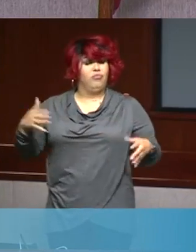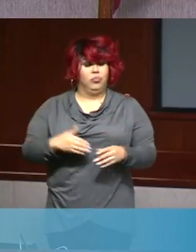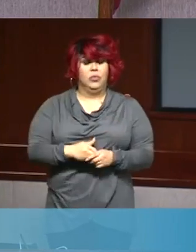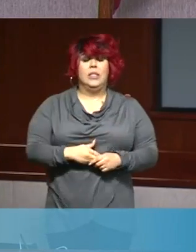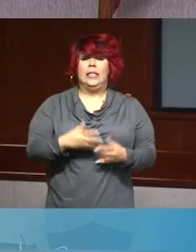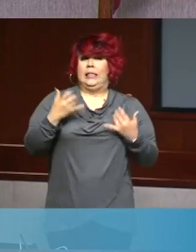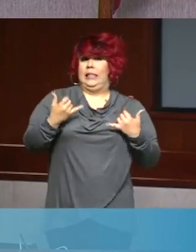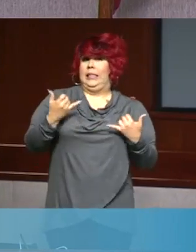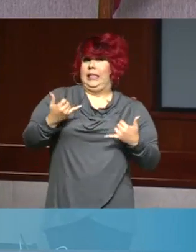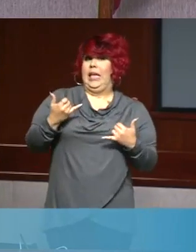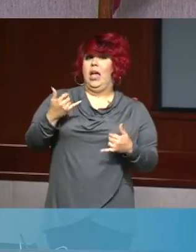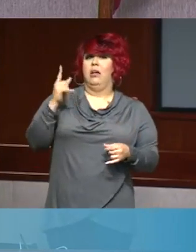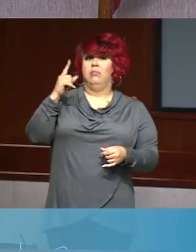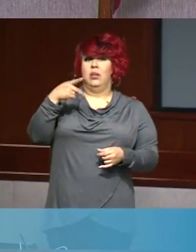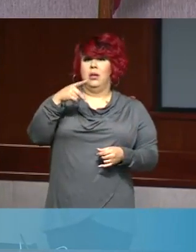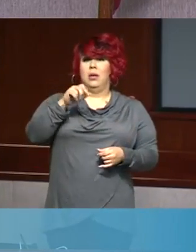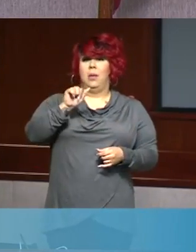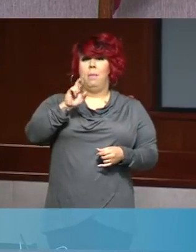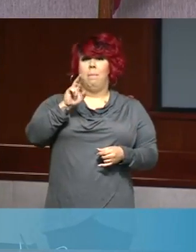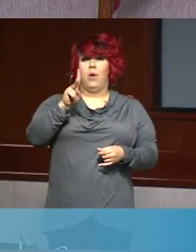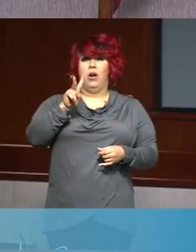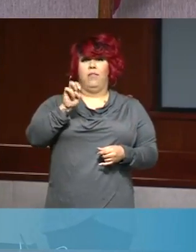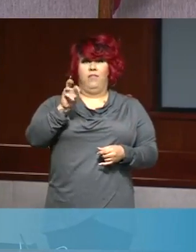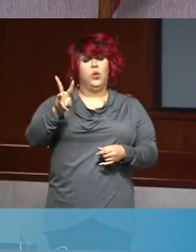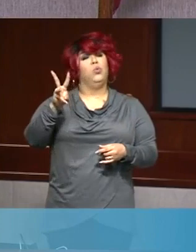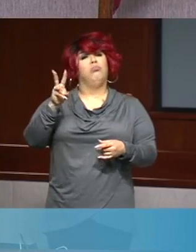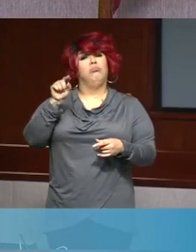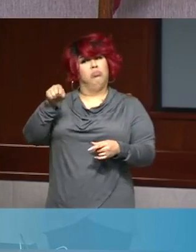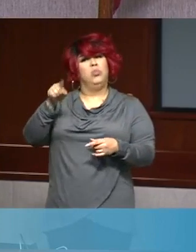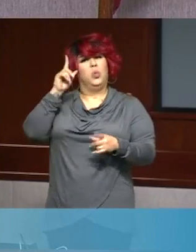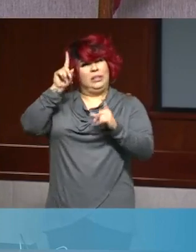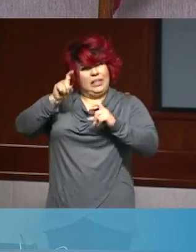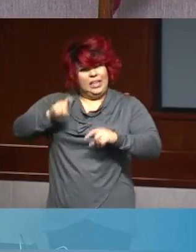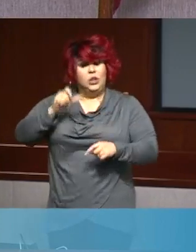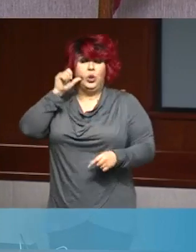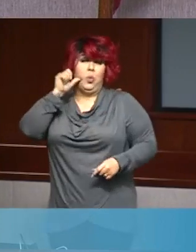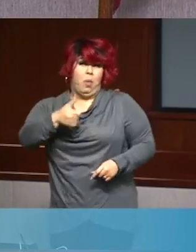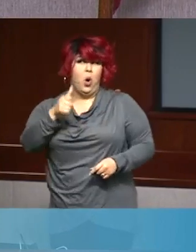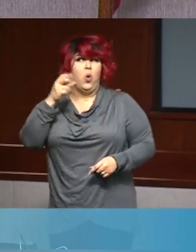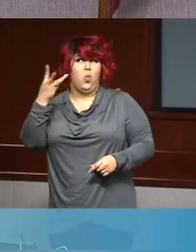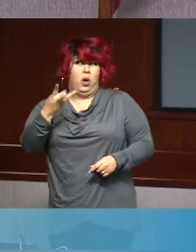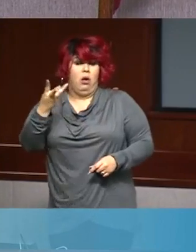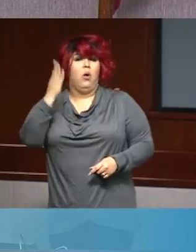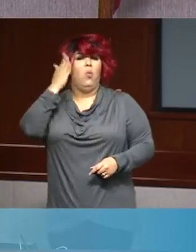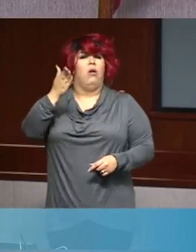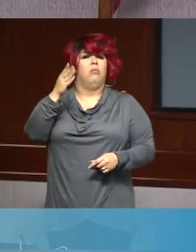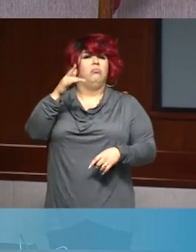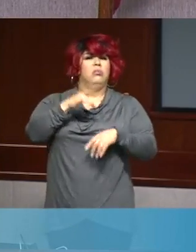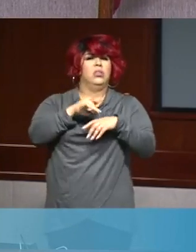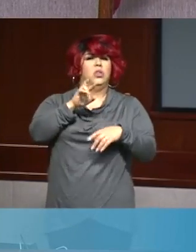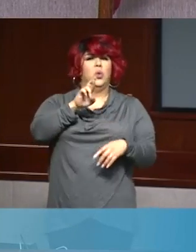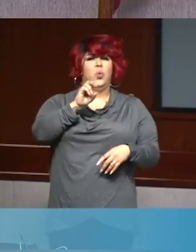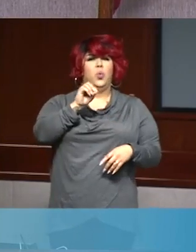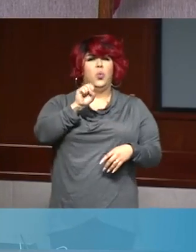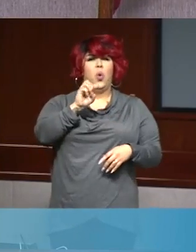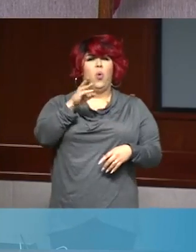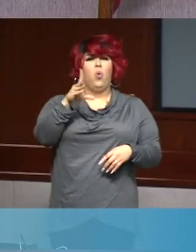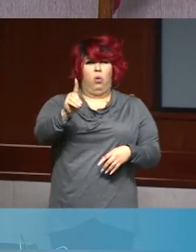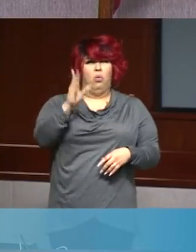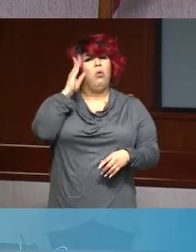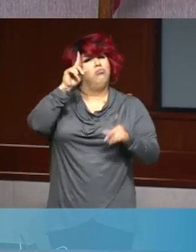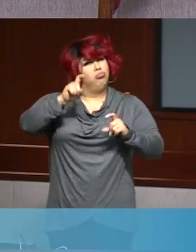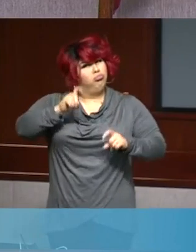are today in Parkview, Julianne, conducting testing, and tomorrow and Wednesday we will be in Rosewood conducting testing.